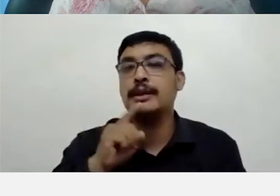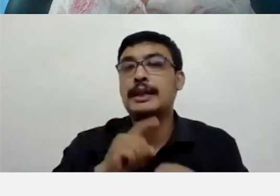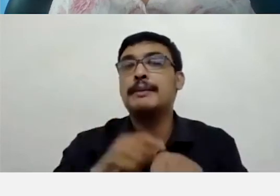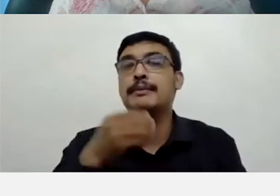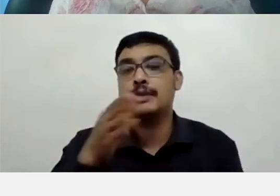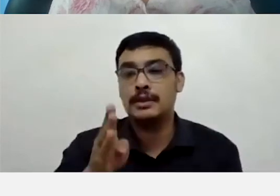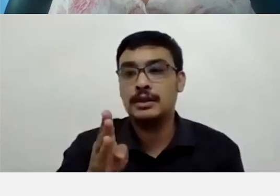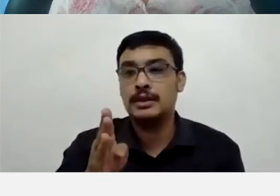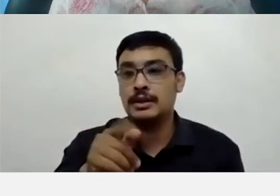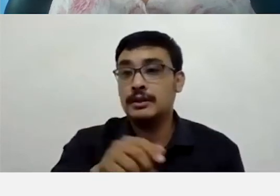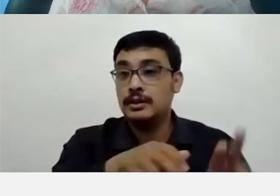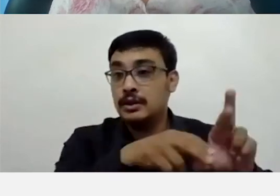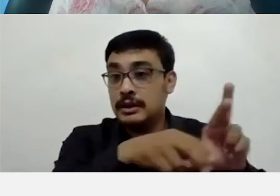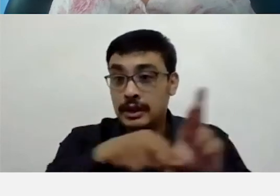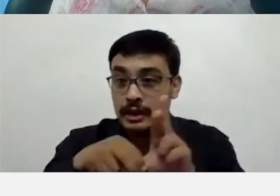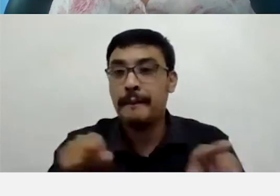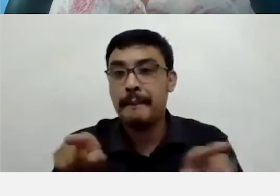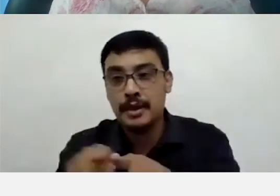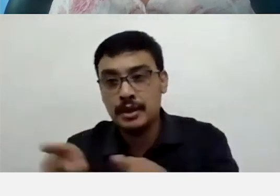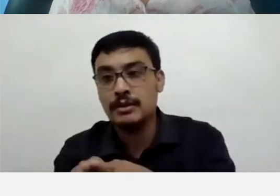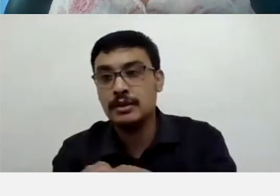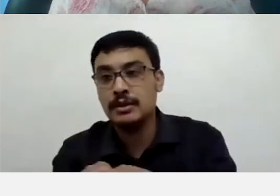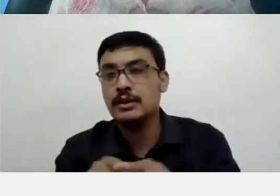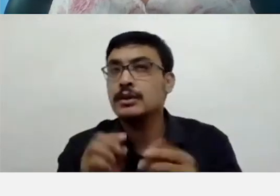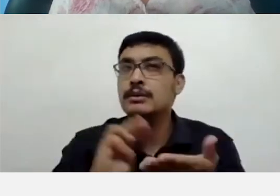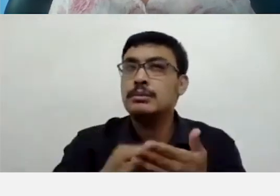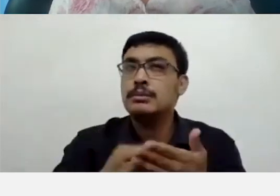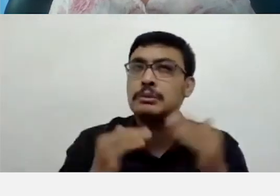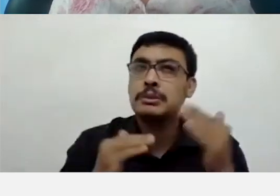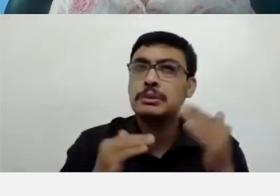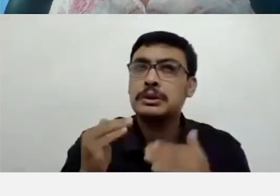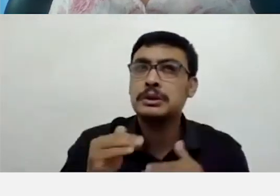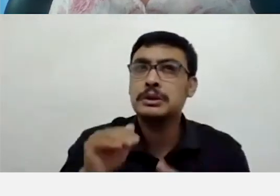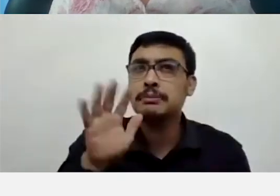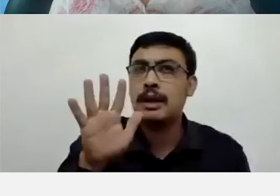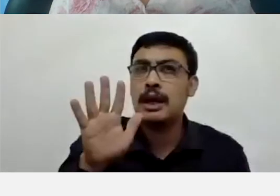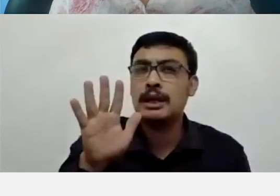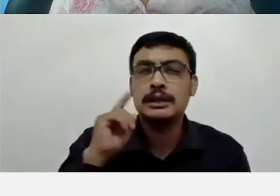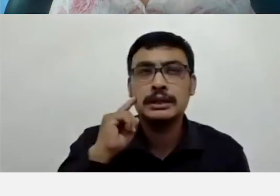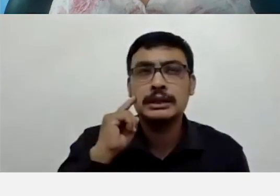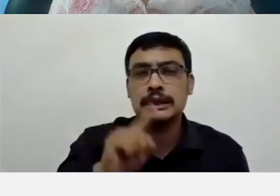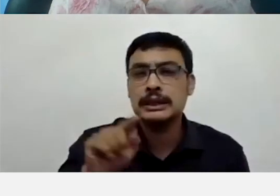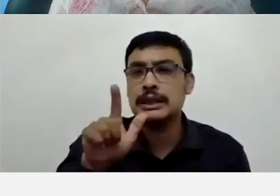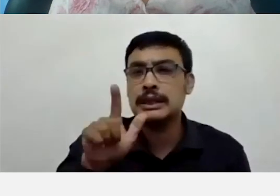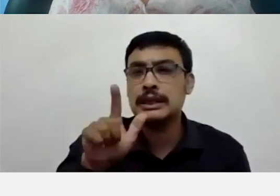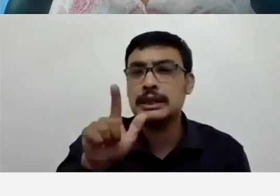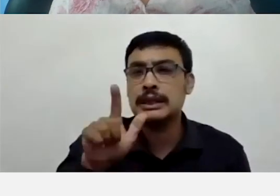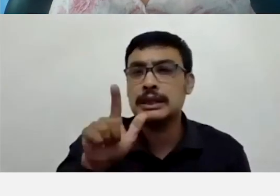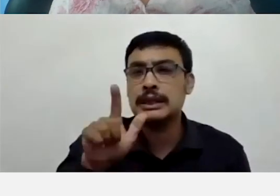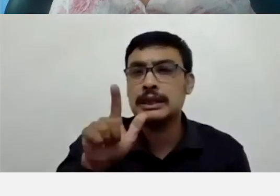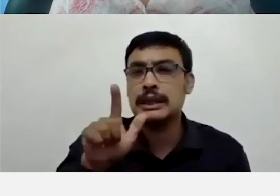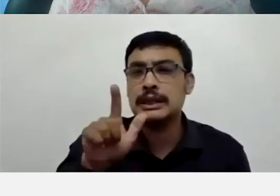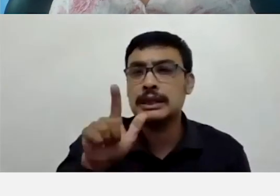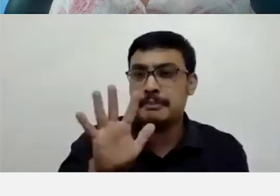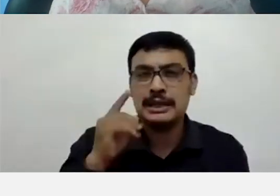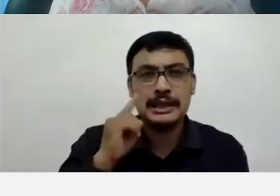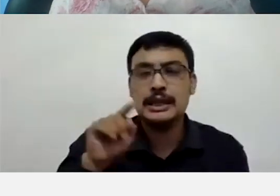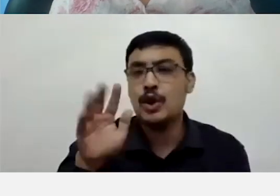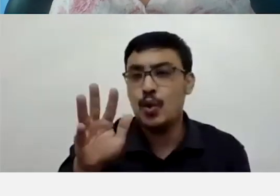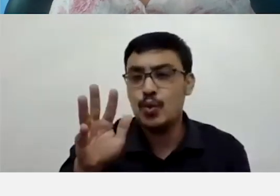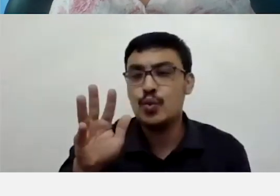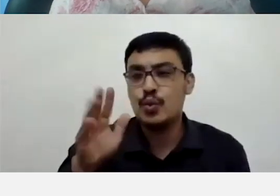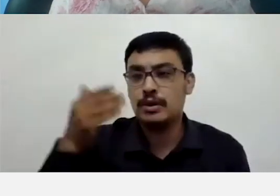also pulled around like 5 to 7, or it goes to 5 to 9. So here people get lots